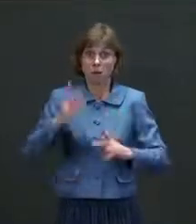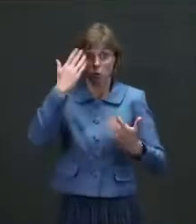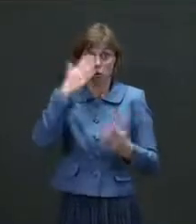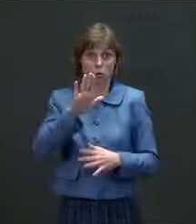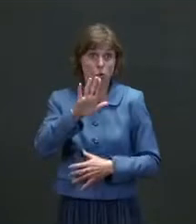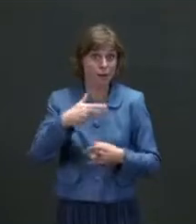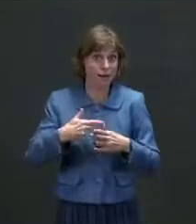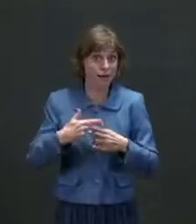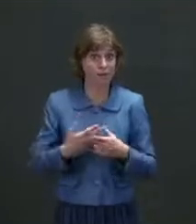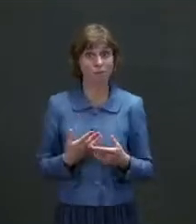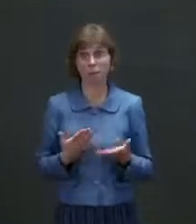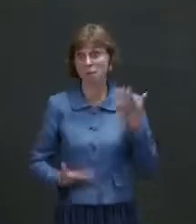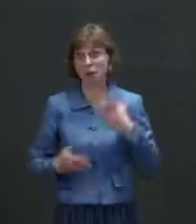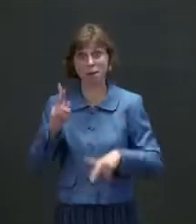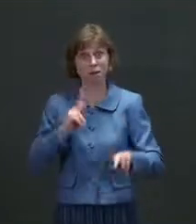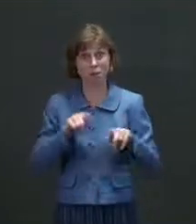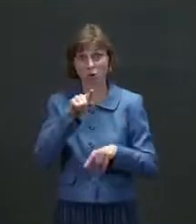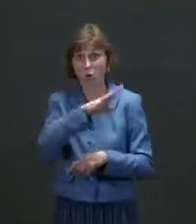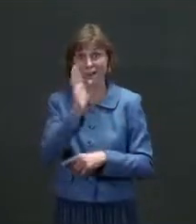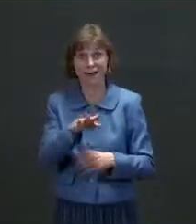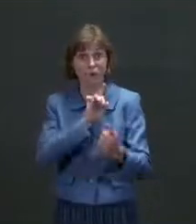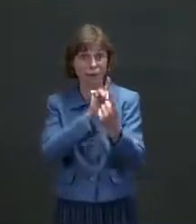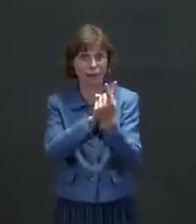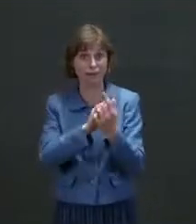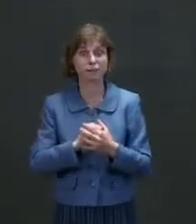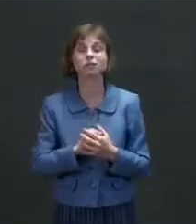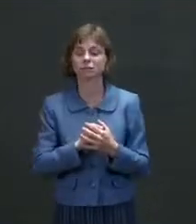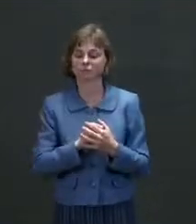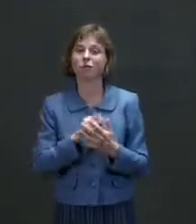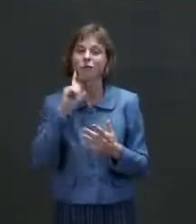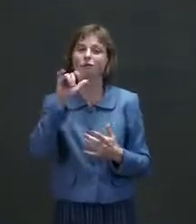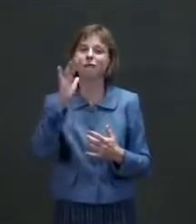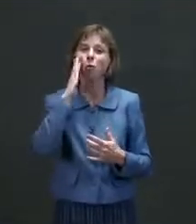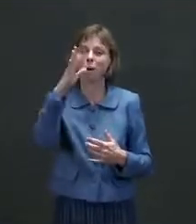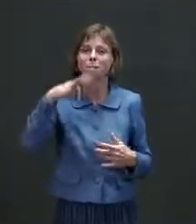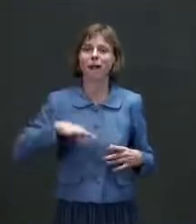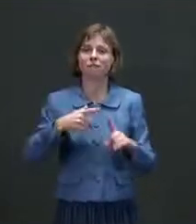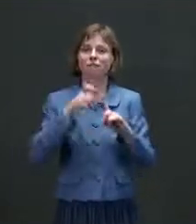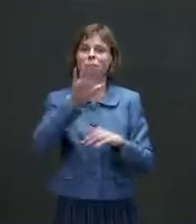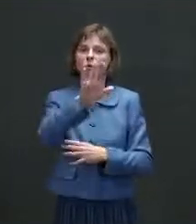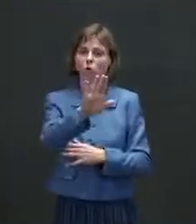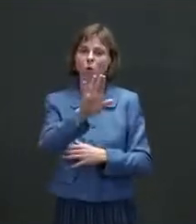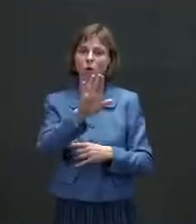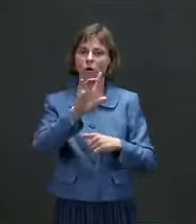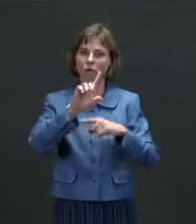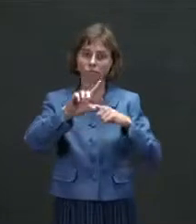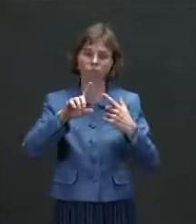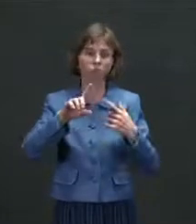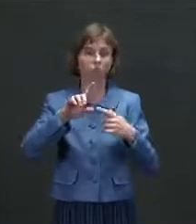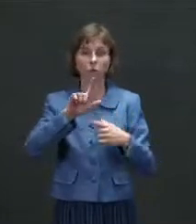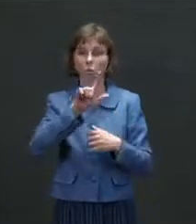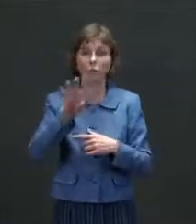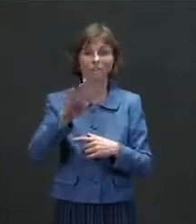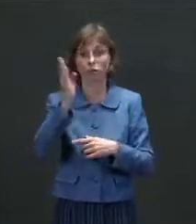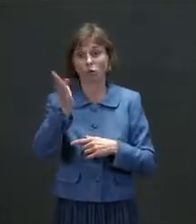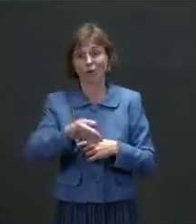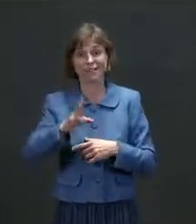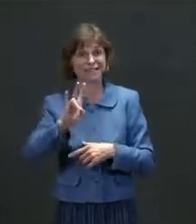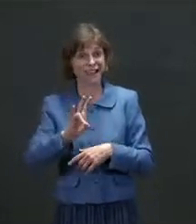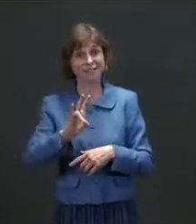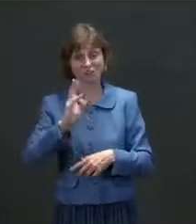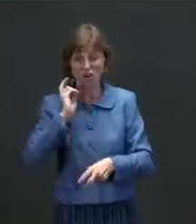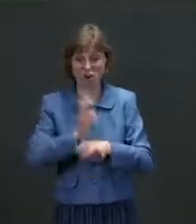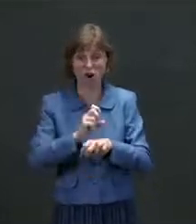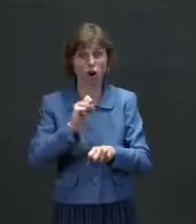meet, but are going to be forever benefited because of your around-the-clock hard work. You are taking this on as